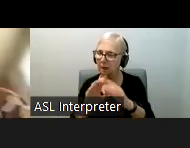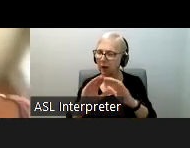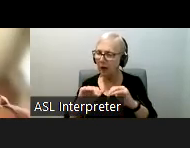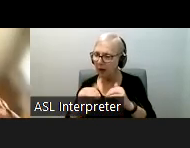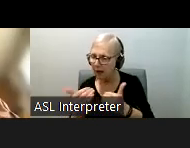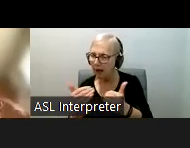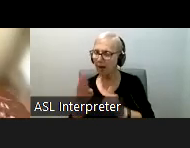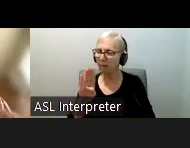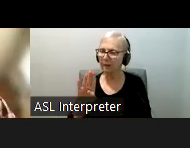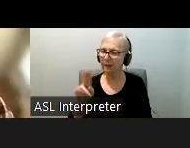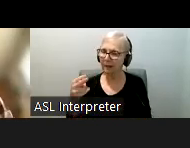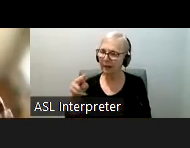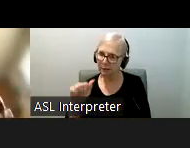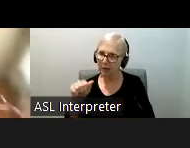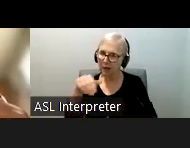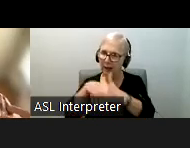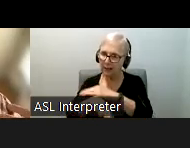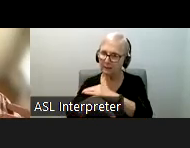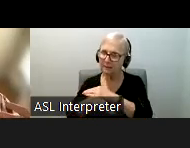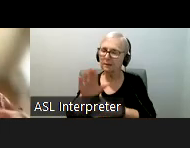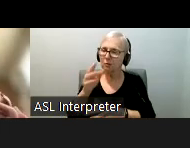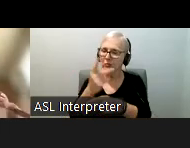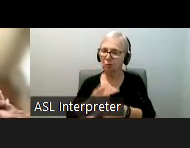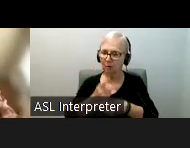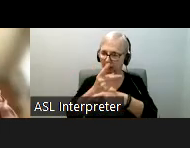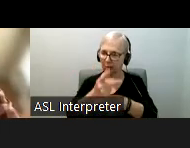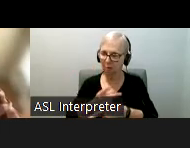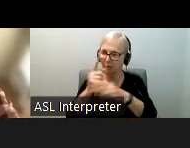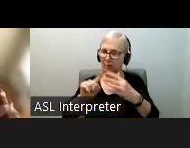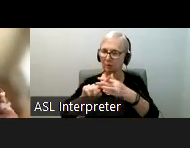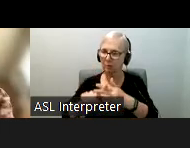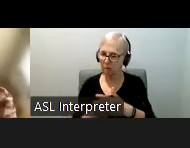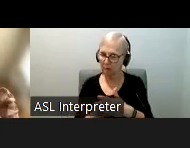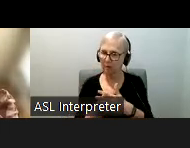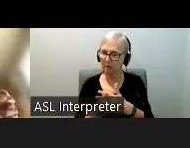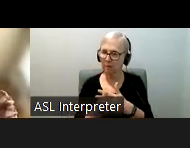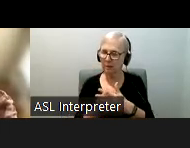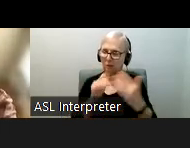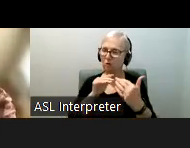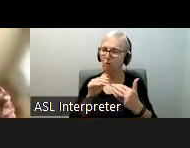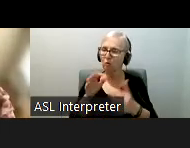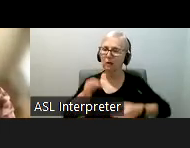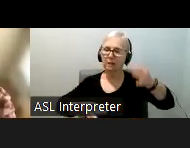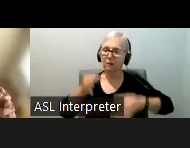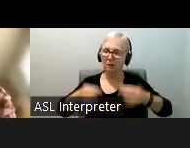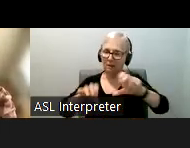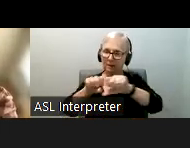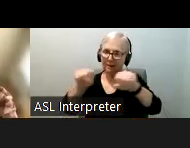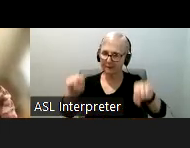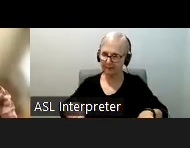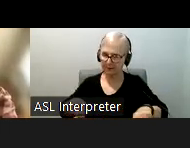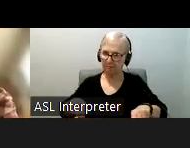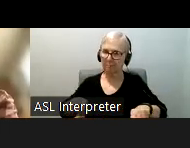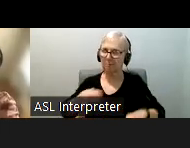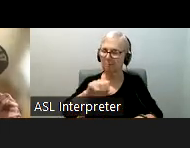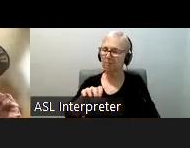the behavioral health access to care is gonna implement into the justice system, especially in the